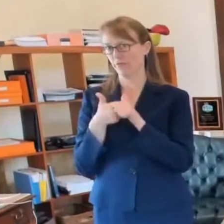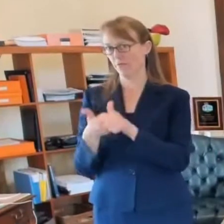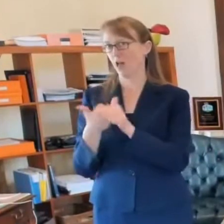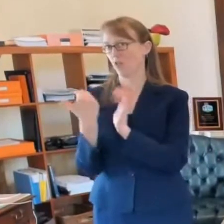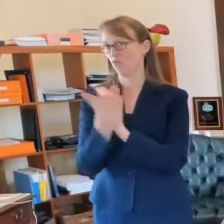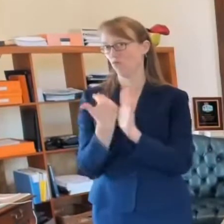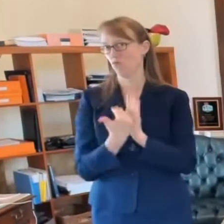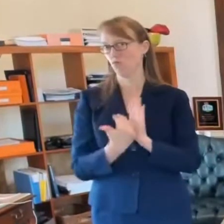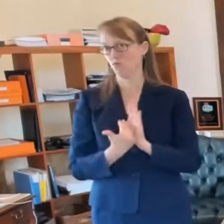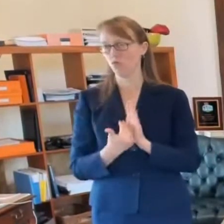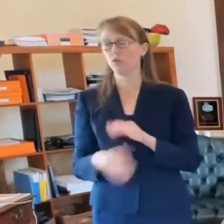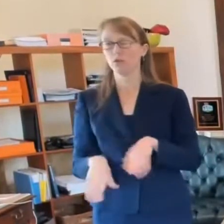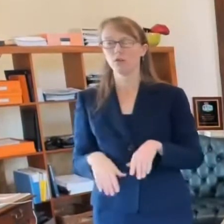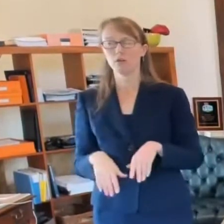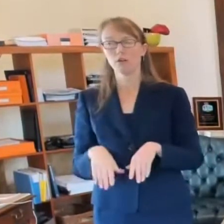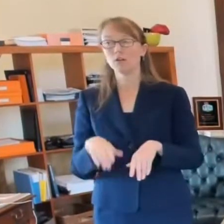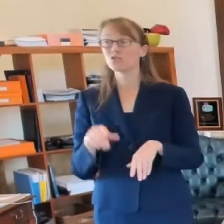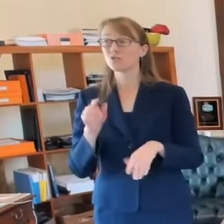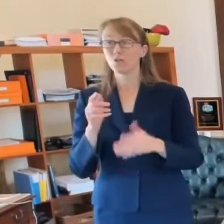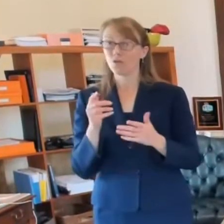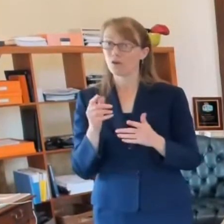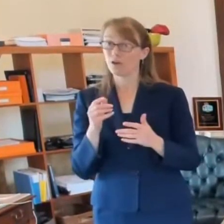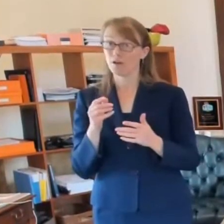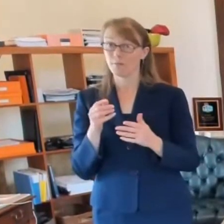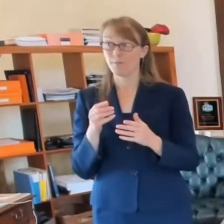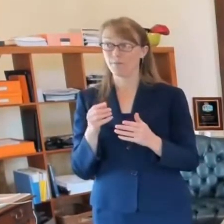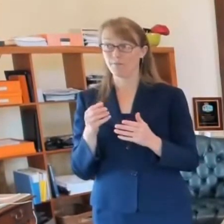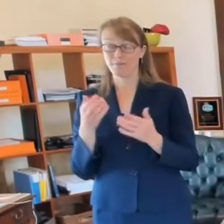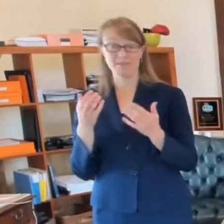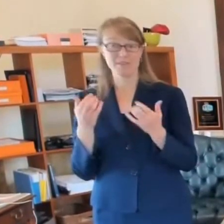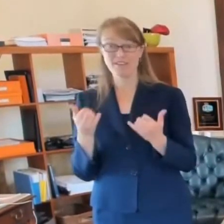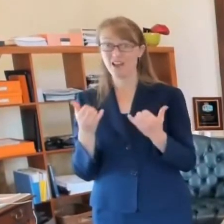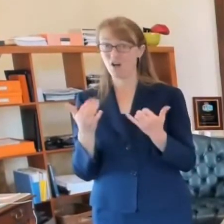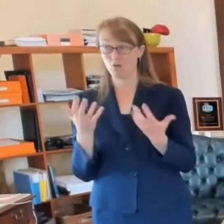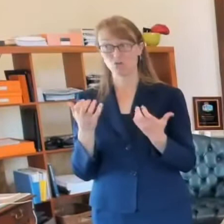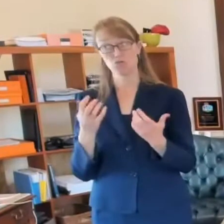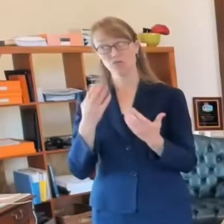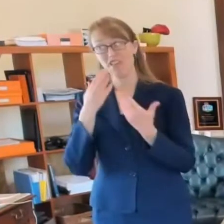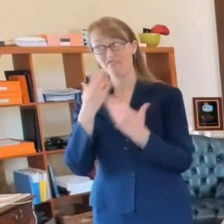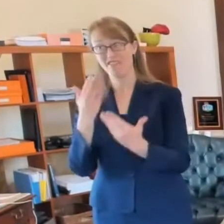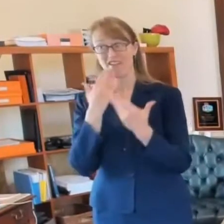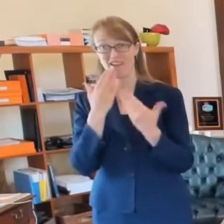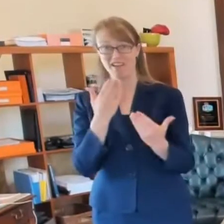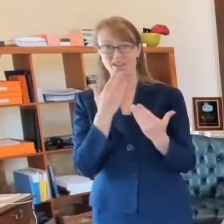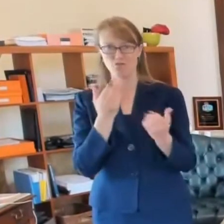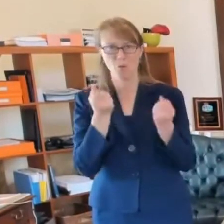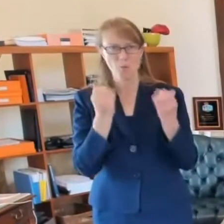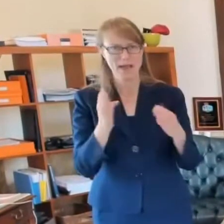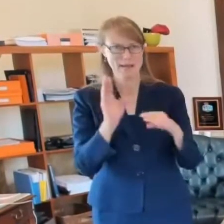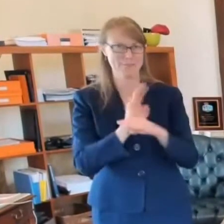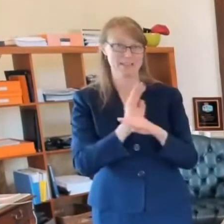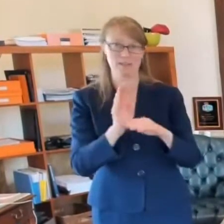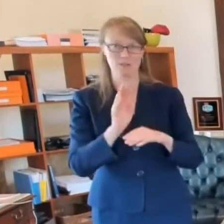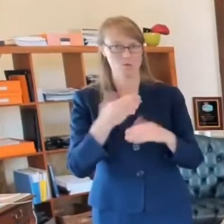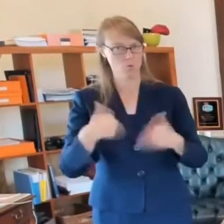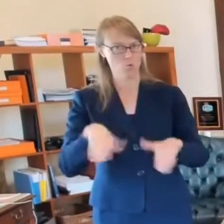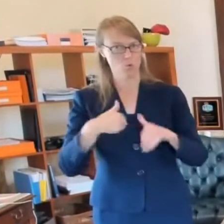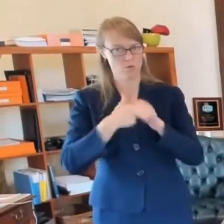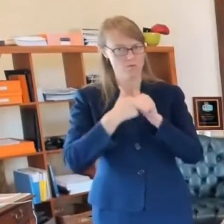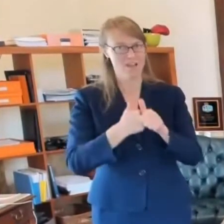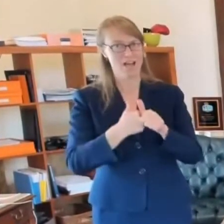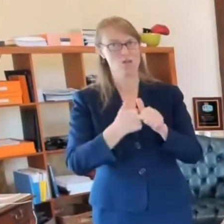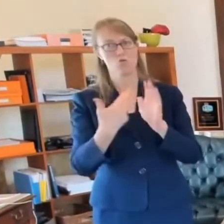thanking all those businesses who every single day are working hard to comply with the social